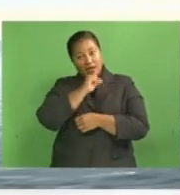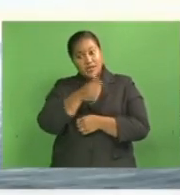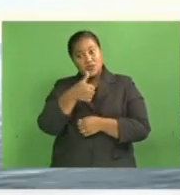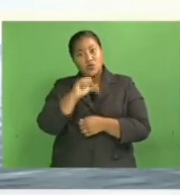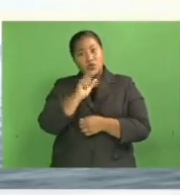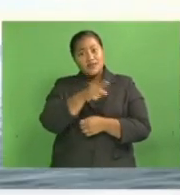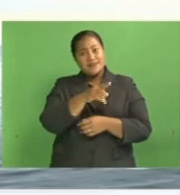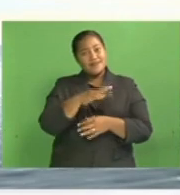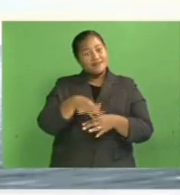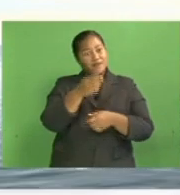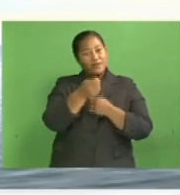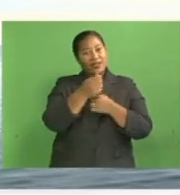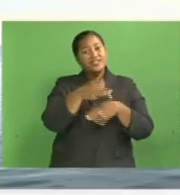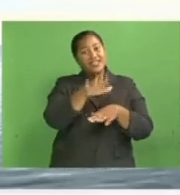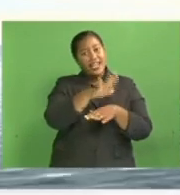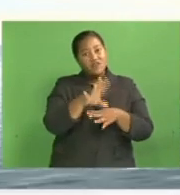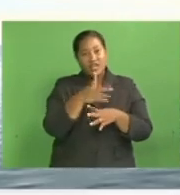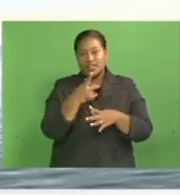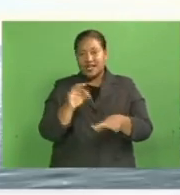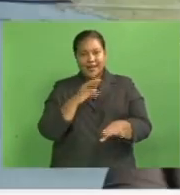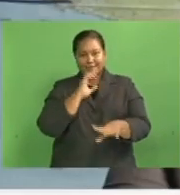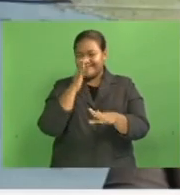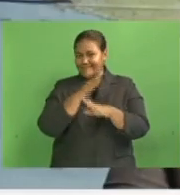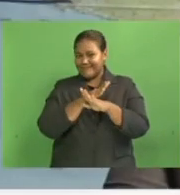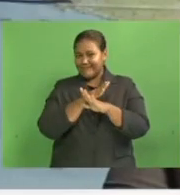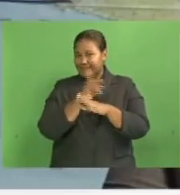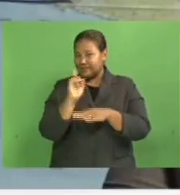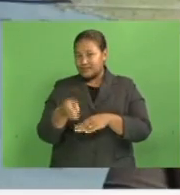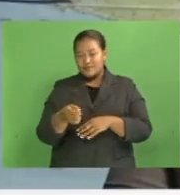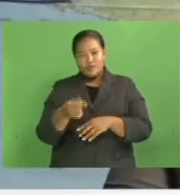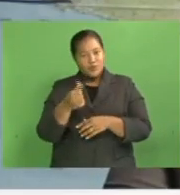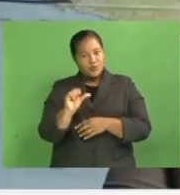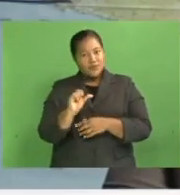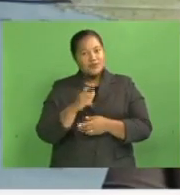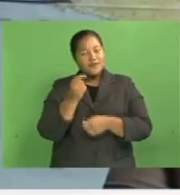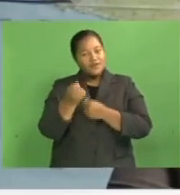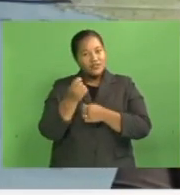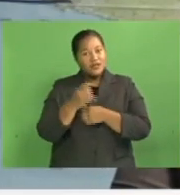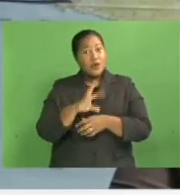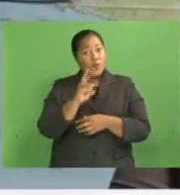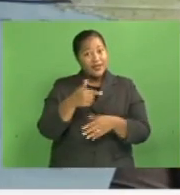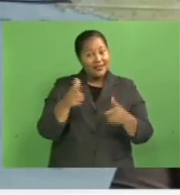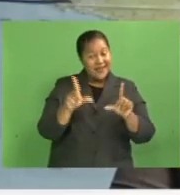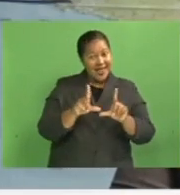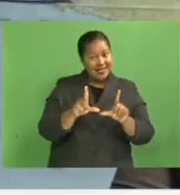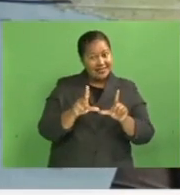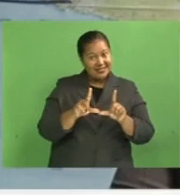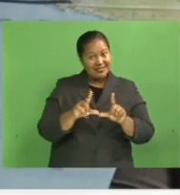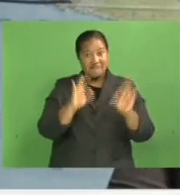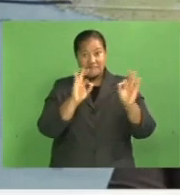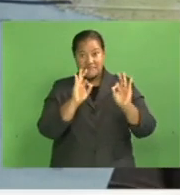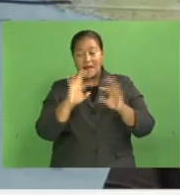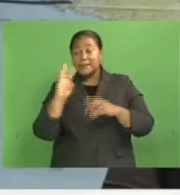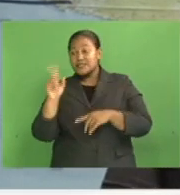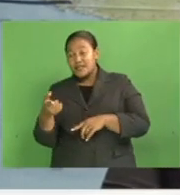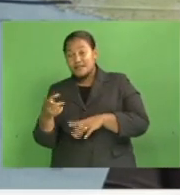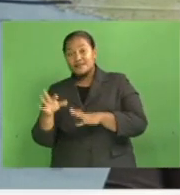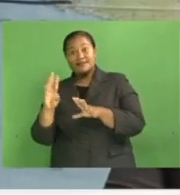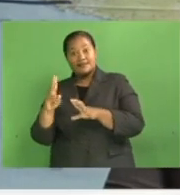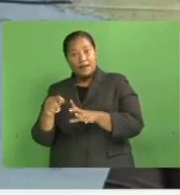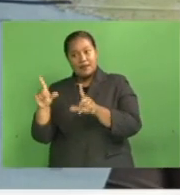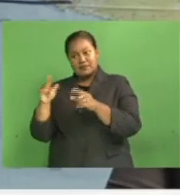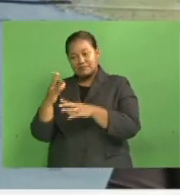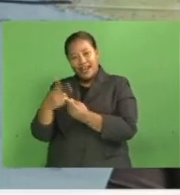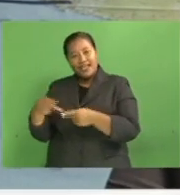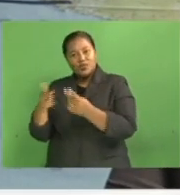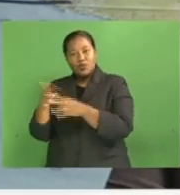not listed in their respective licenses. One is the license, one is the fishing within the areas that they are licensed to fish